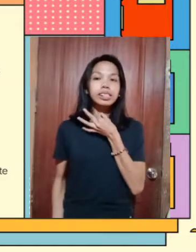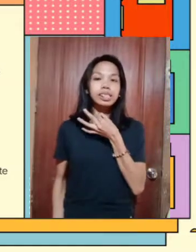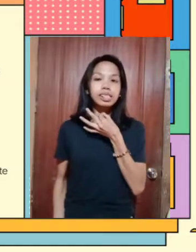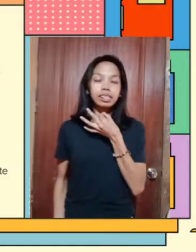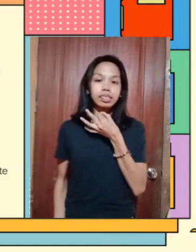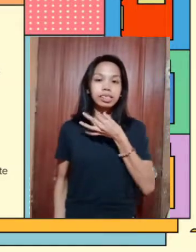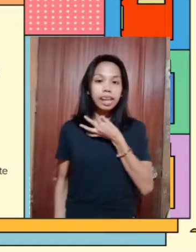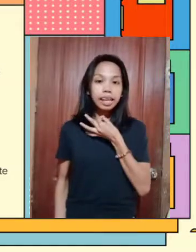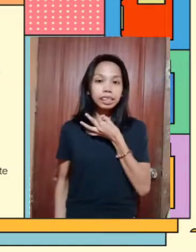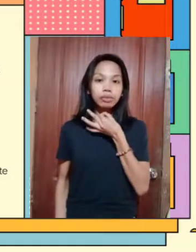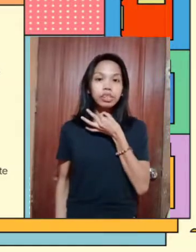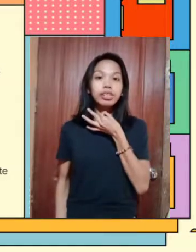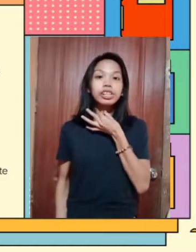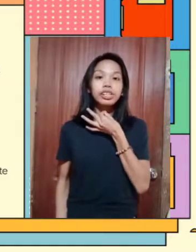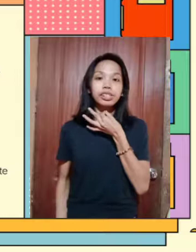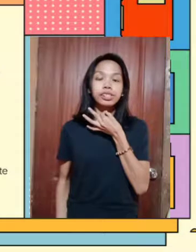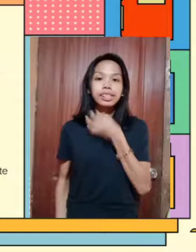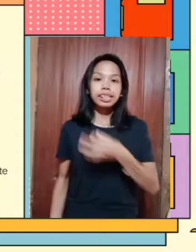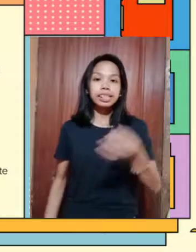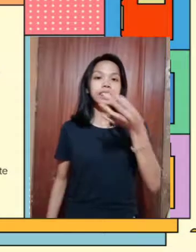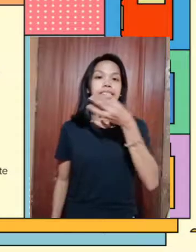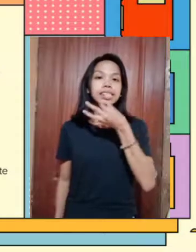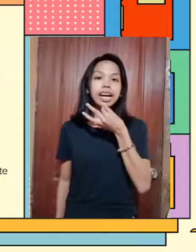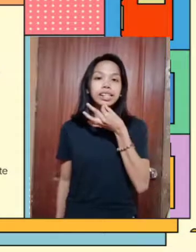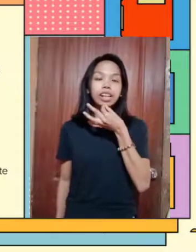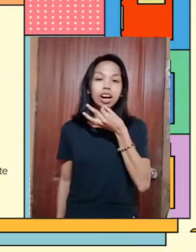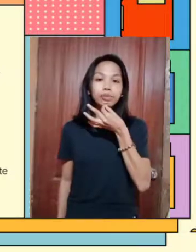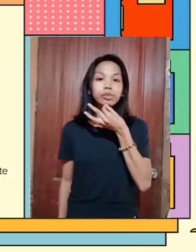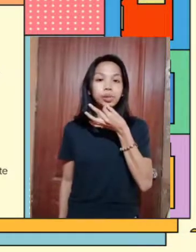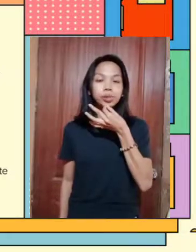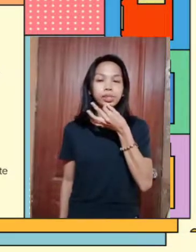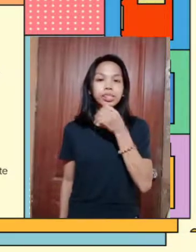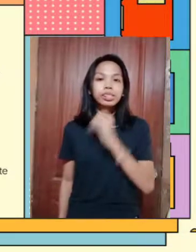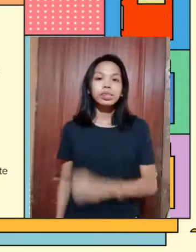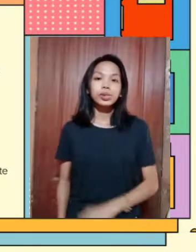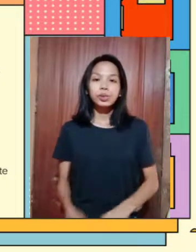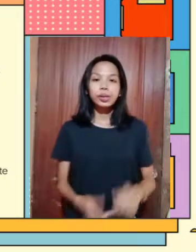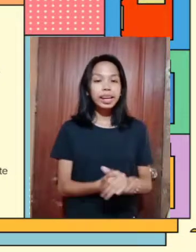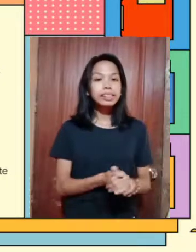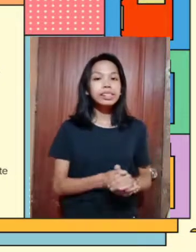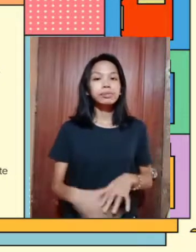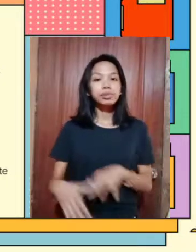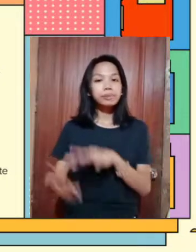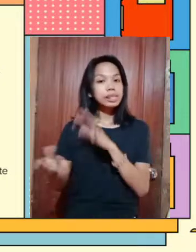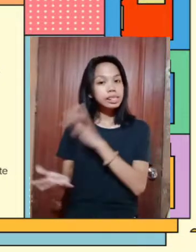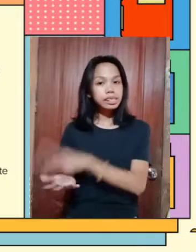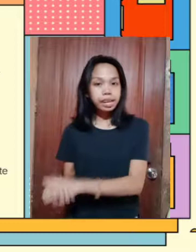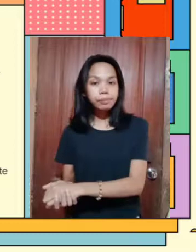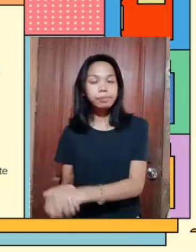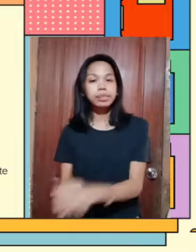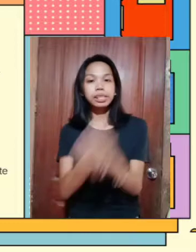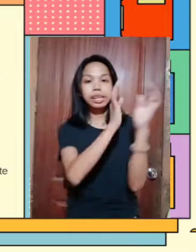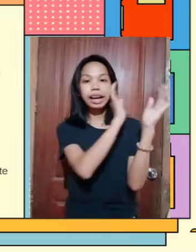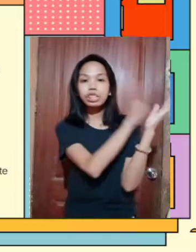This is the sign of curious. This is the sign of soon. So again, the movement is the